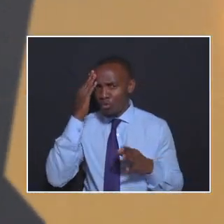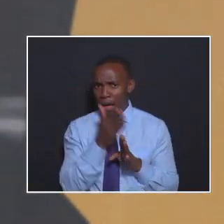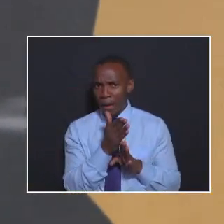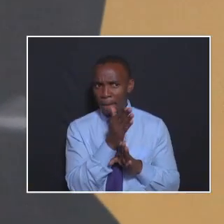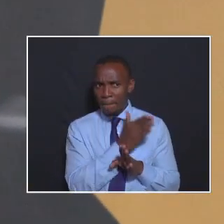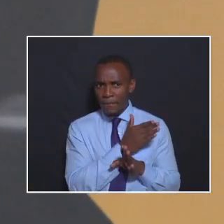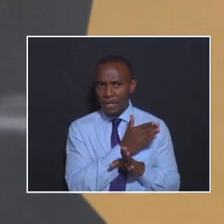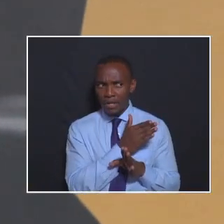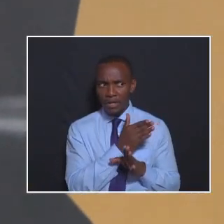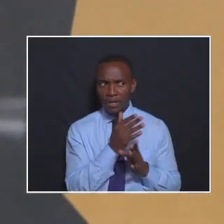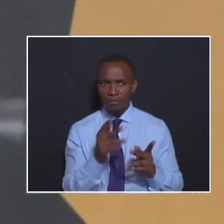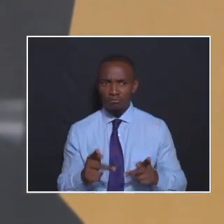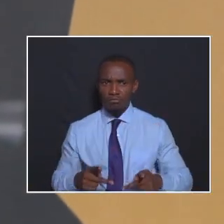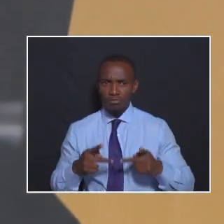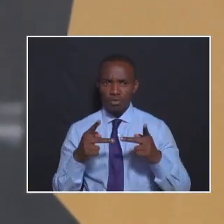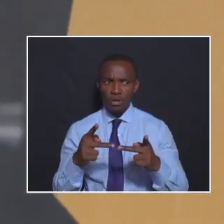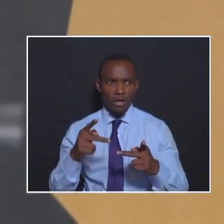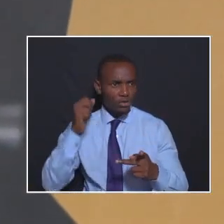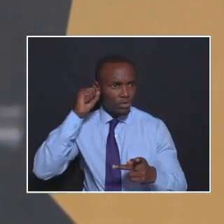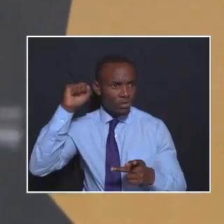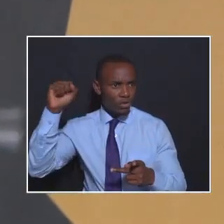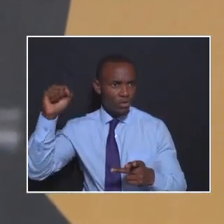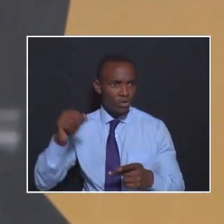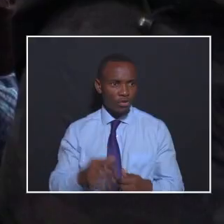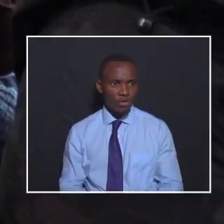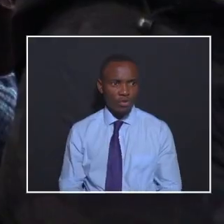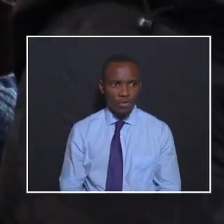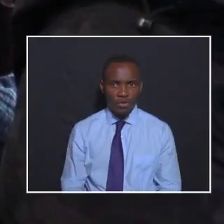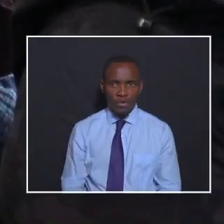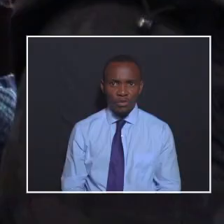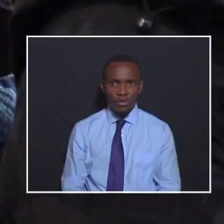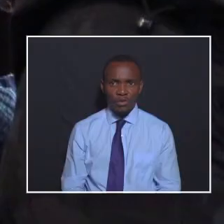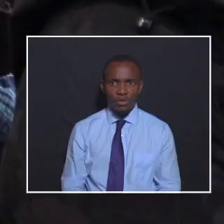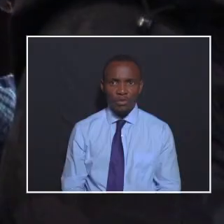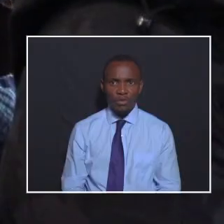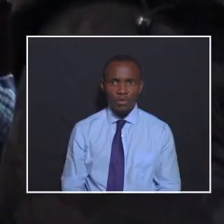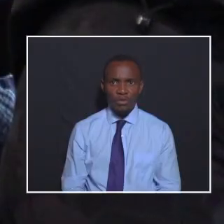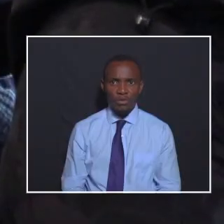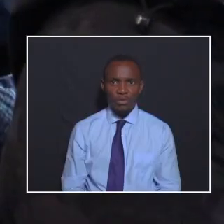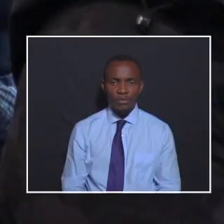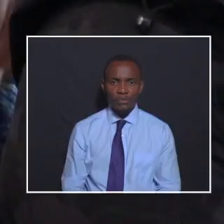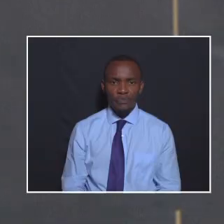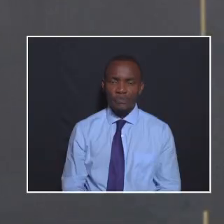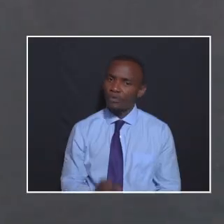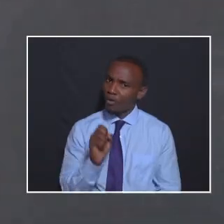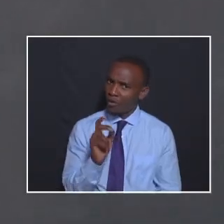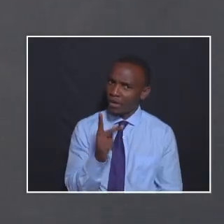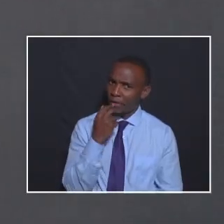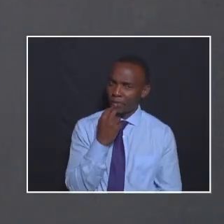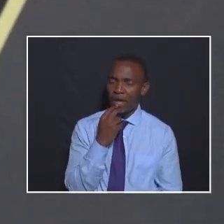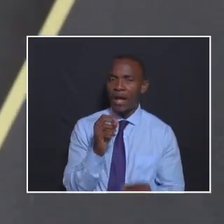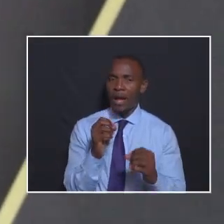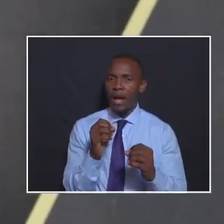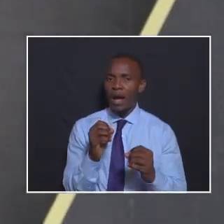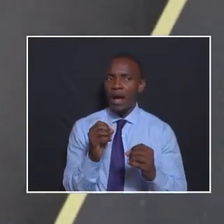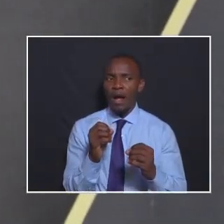pre-production in audio? By show of hands. Okay. In the room, How many